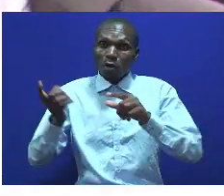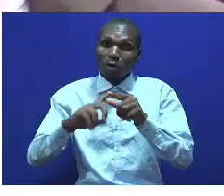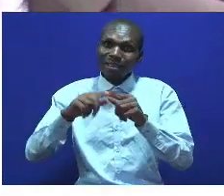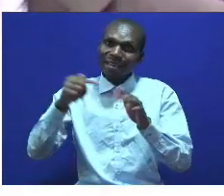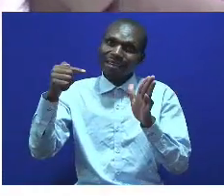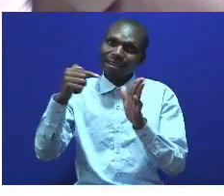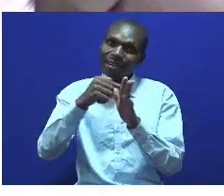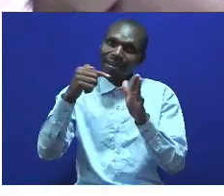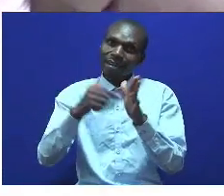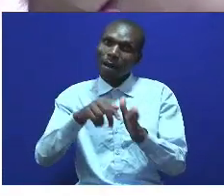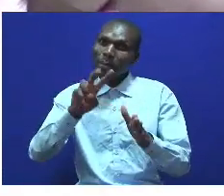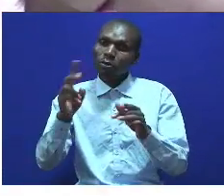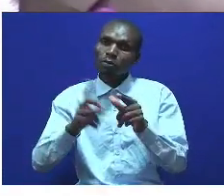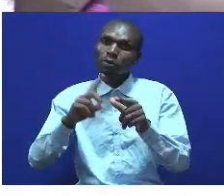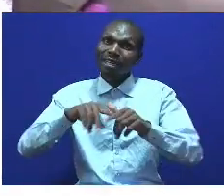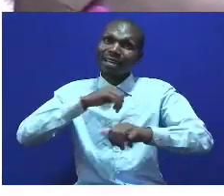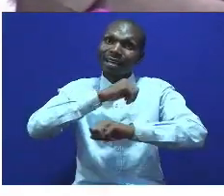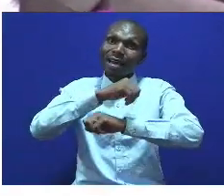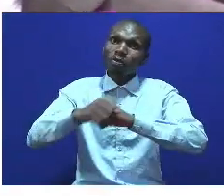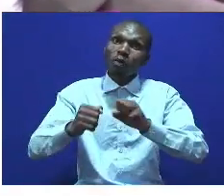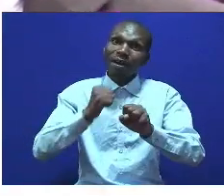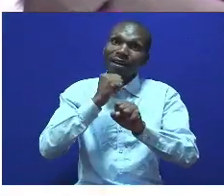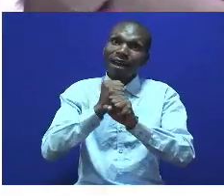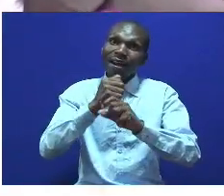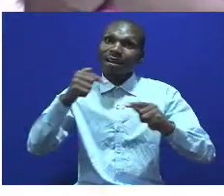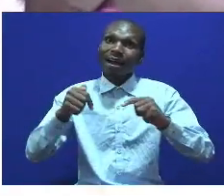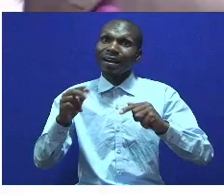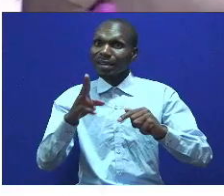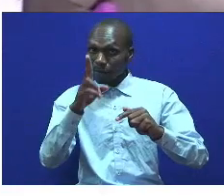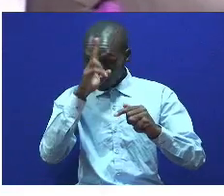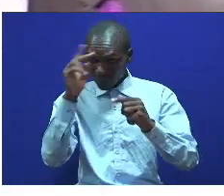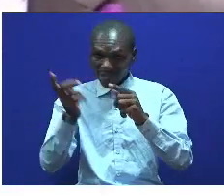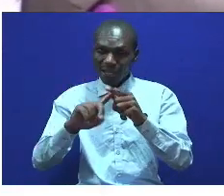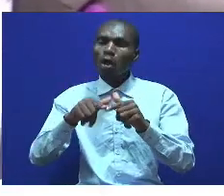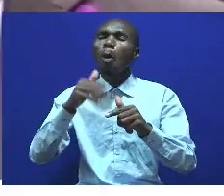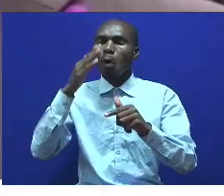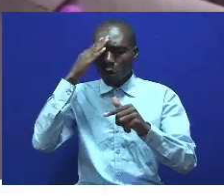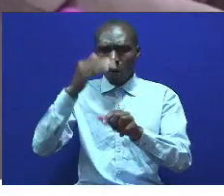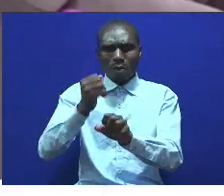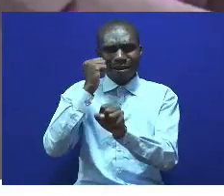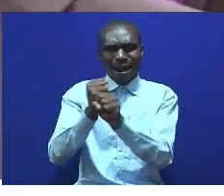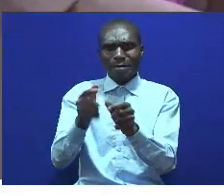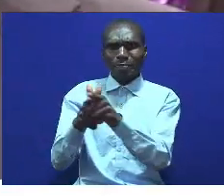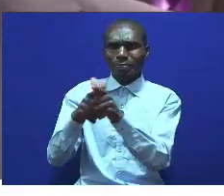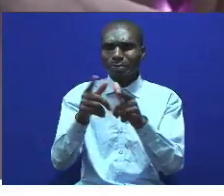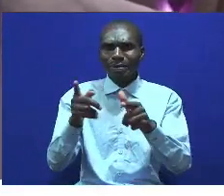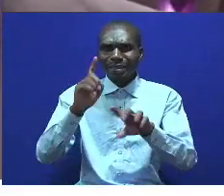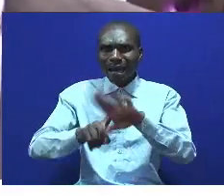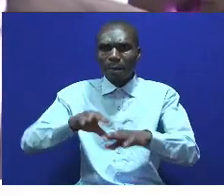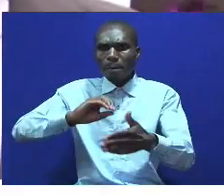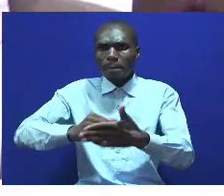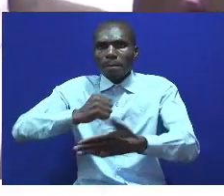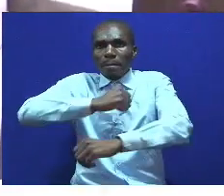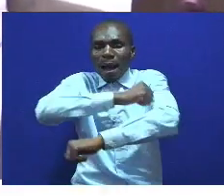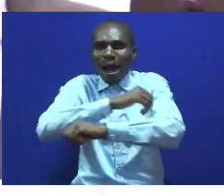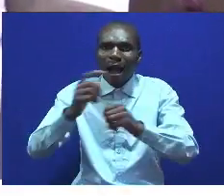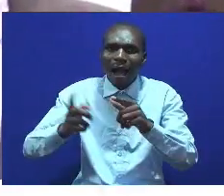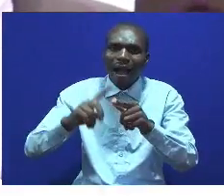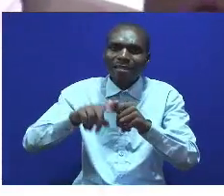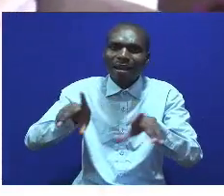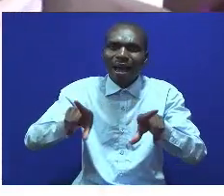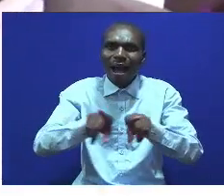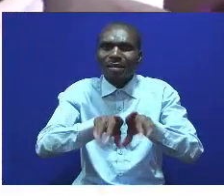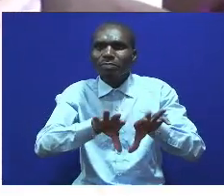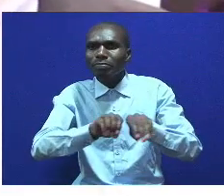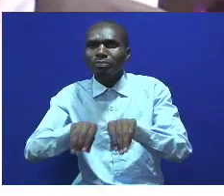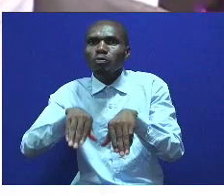that action must be taken against the officers identified in the attack during the issuance of the bursary form. They should be interdicted as they await